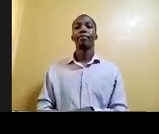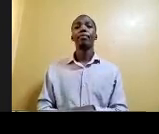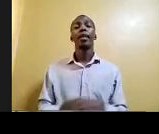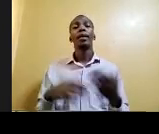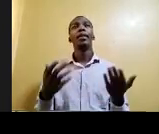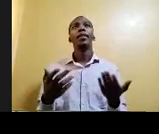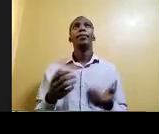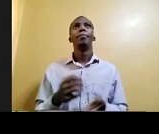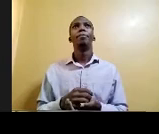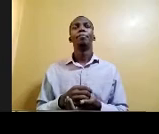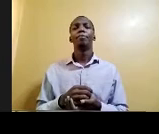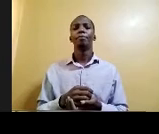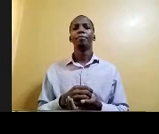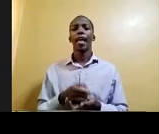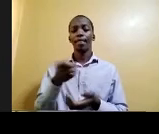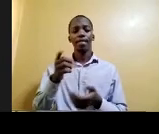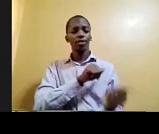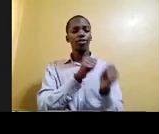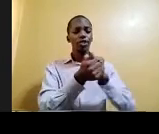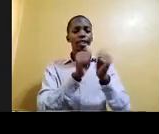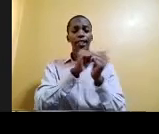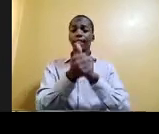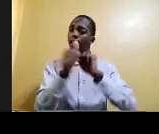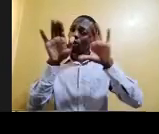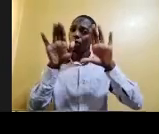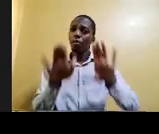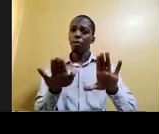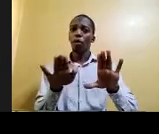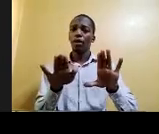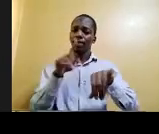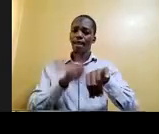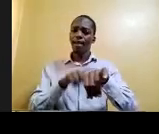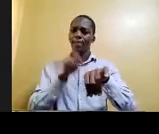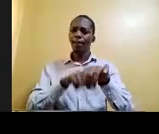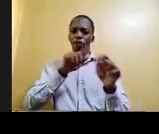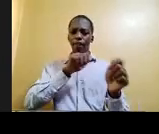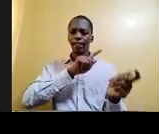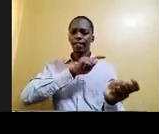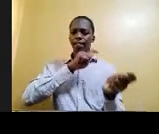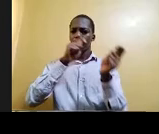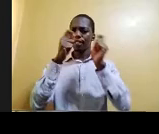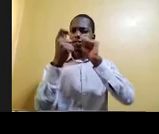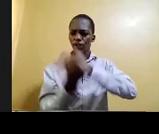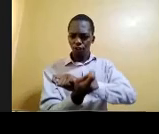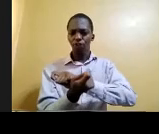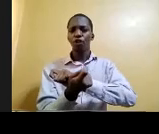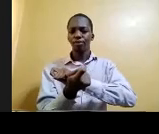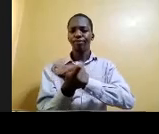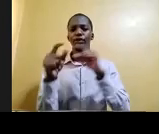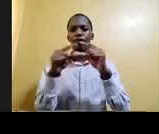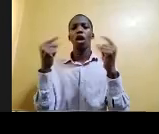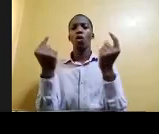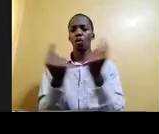These changes are going to be important. The time scale for transition, we know that for the change in group size is going